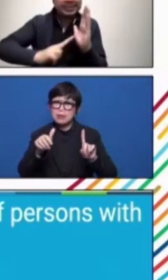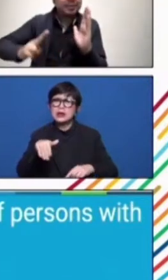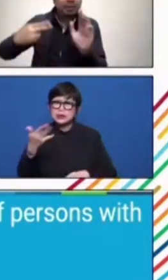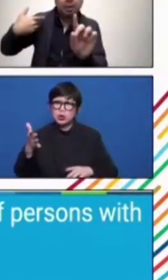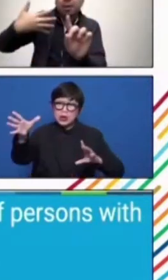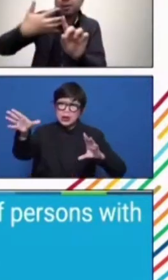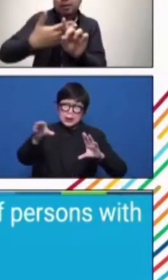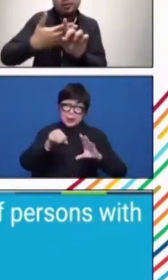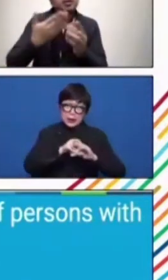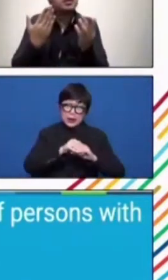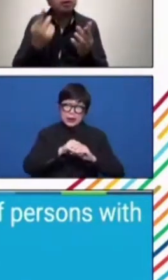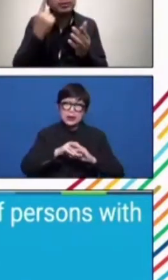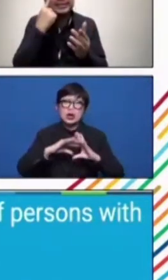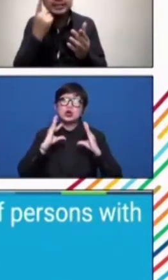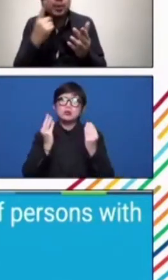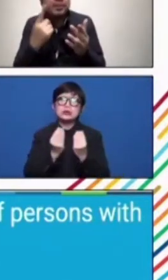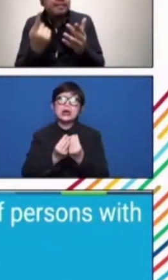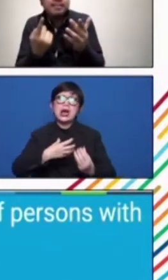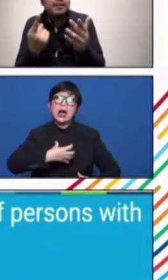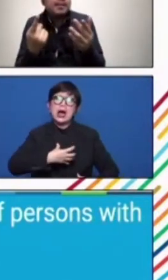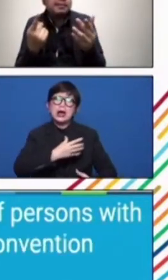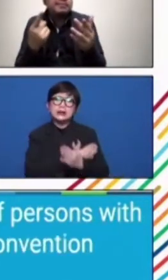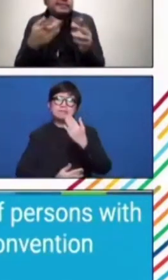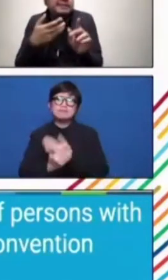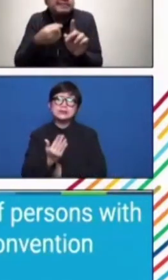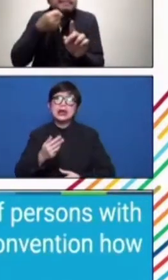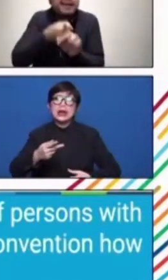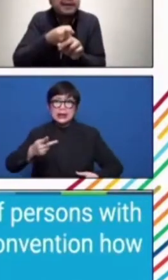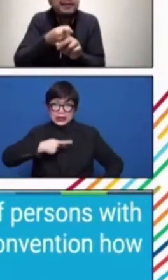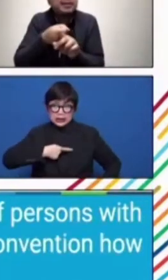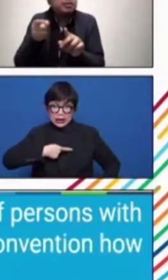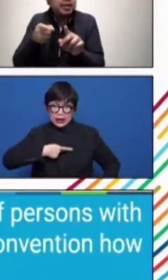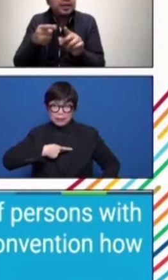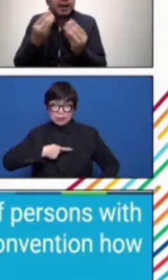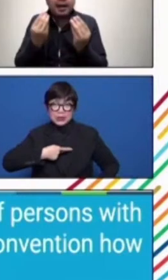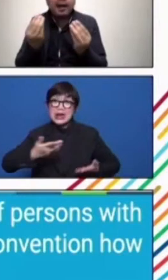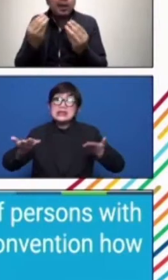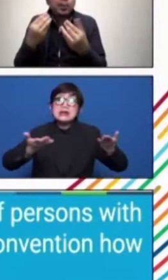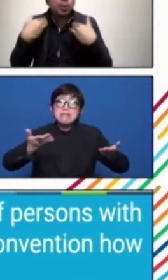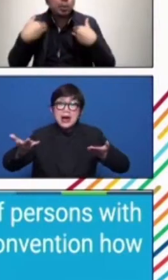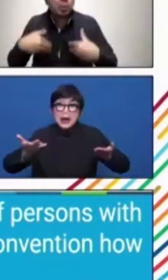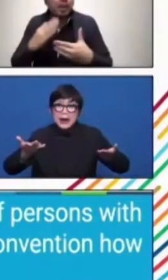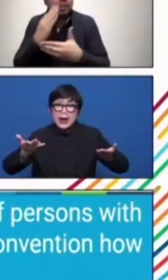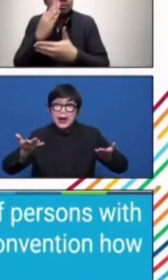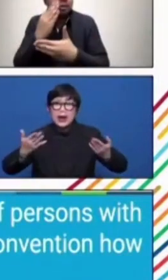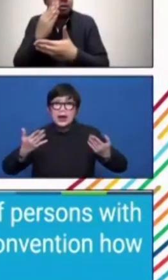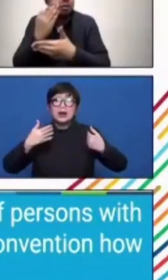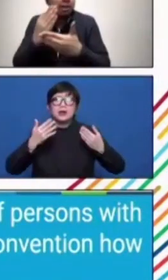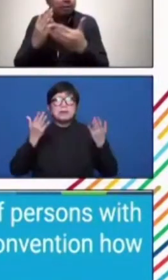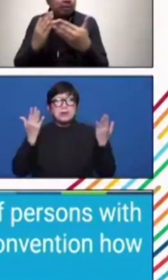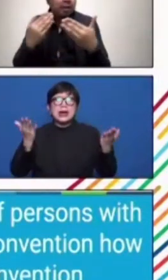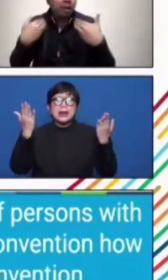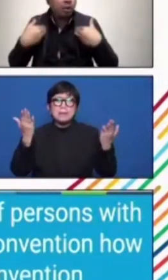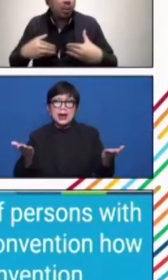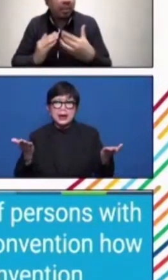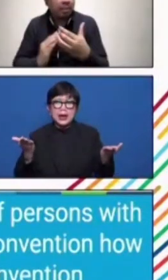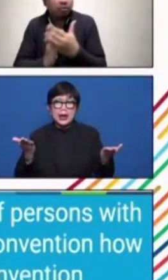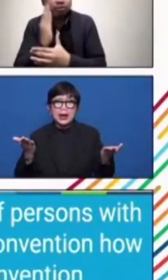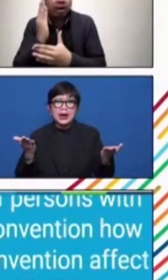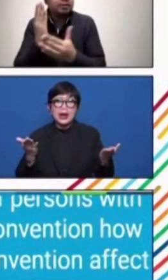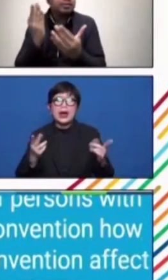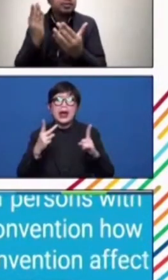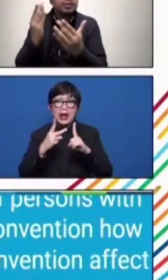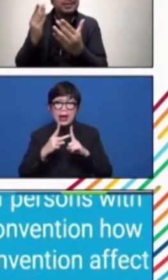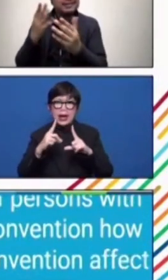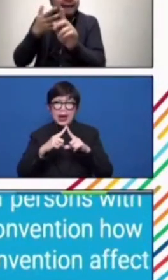we in terms of implementing the convention how does the human rights model of disability envisioned by the convention affect the legal reviews and